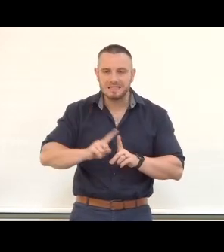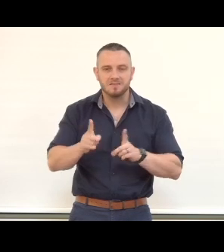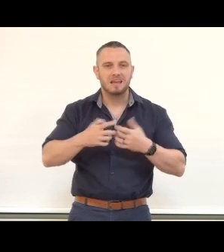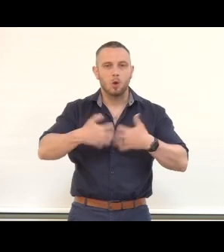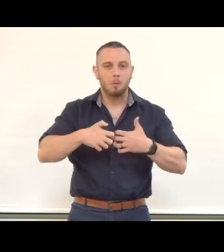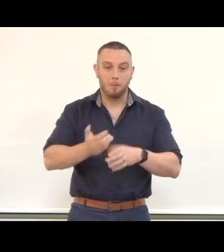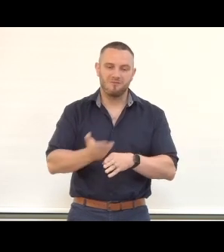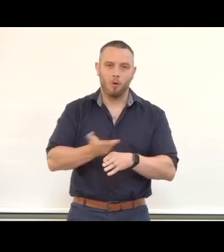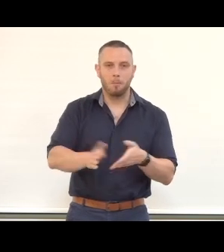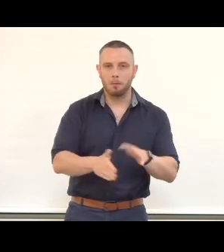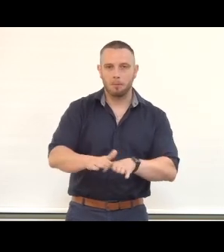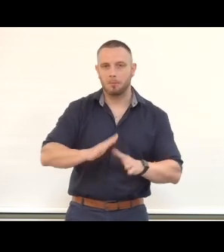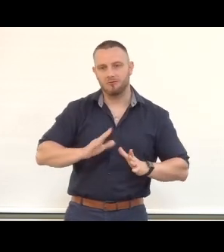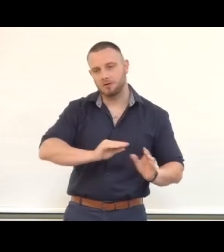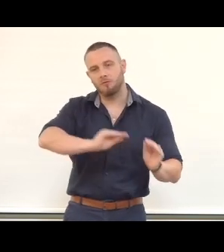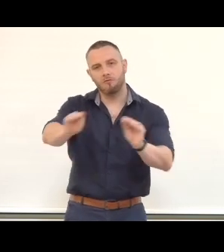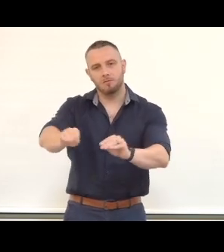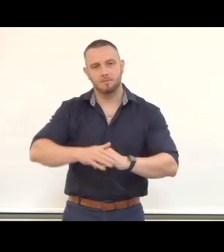we packed it for shipping.